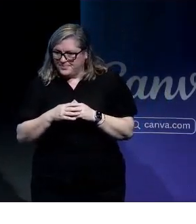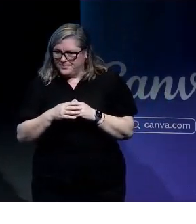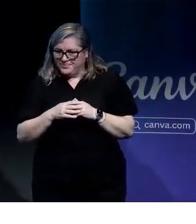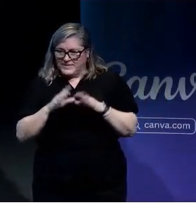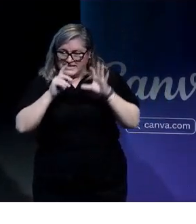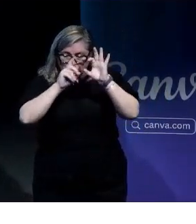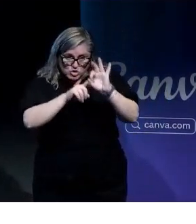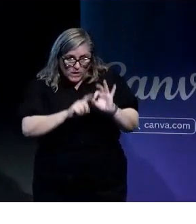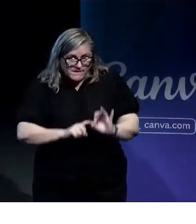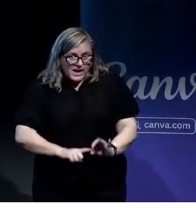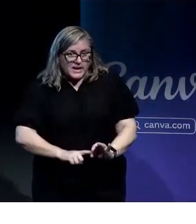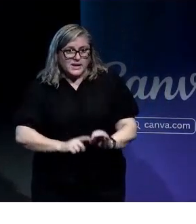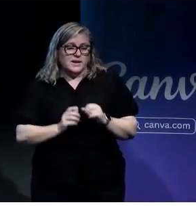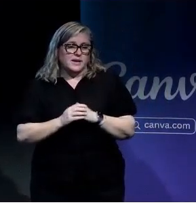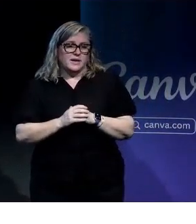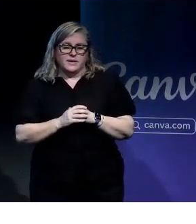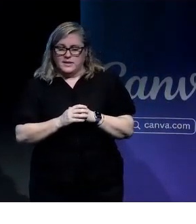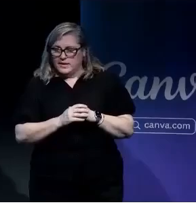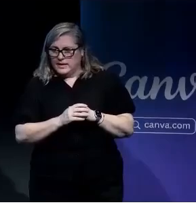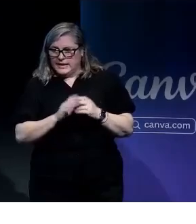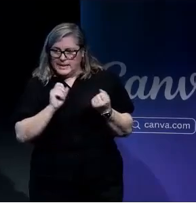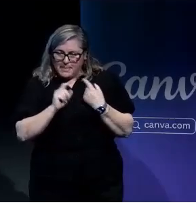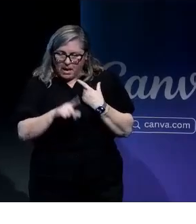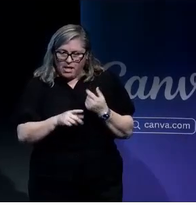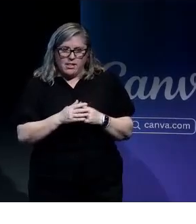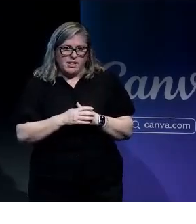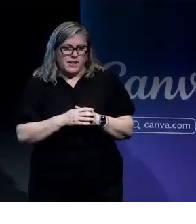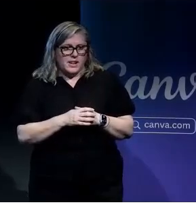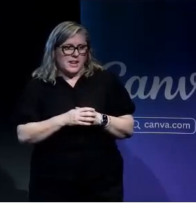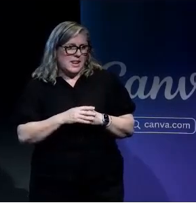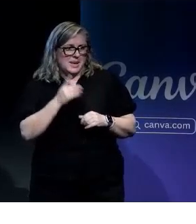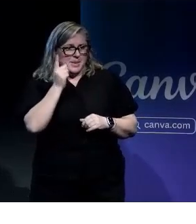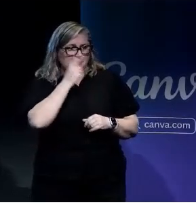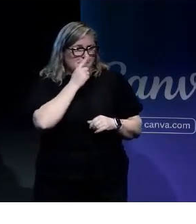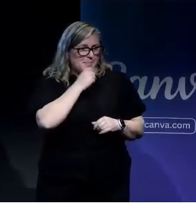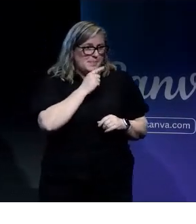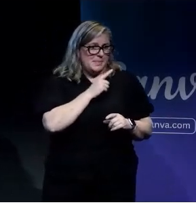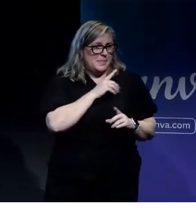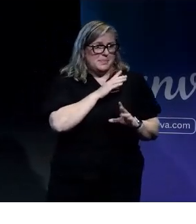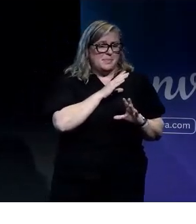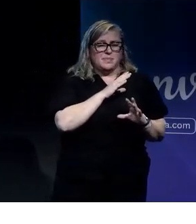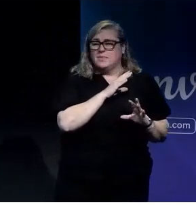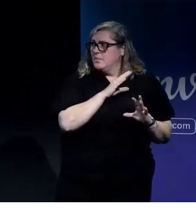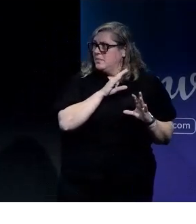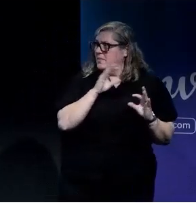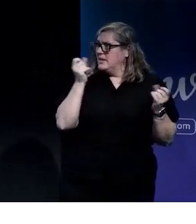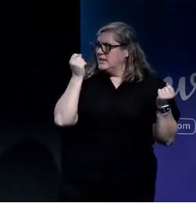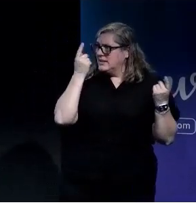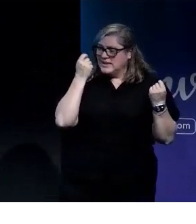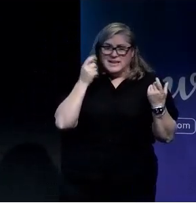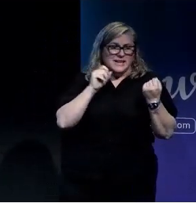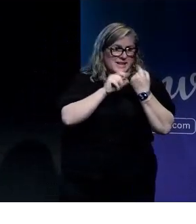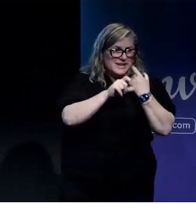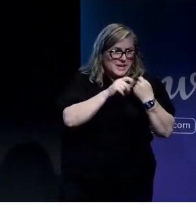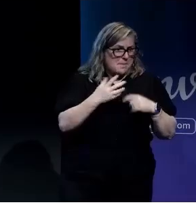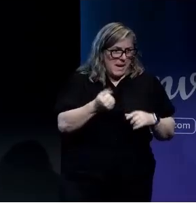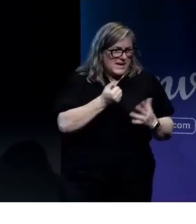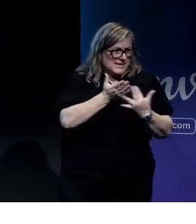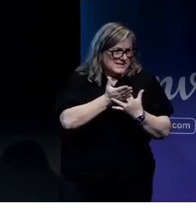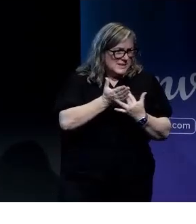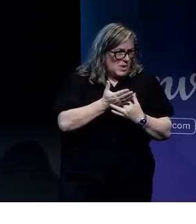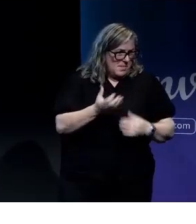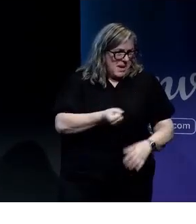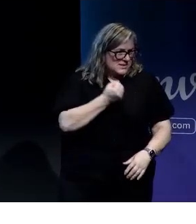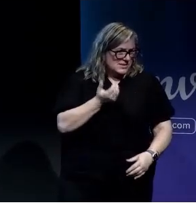Surveys, another area. Emails, people don't think that don't understand that emails need to be accessible. They